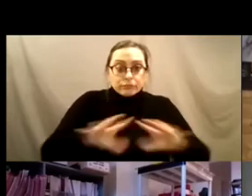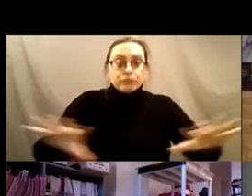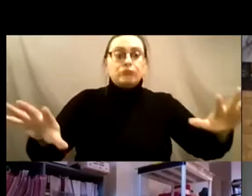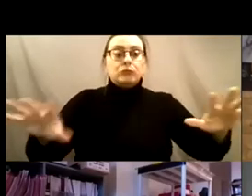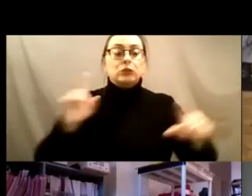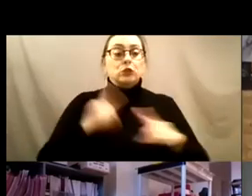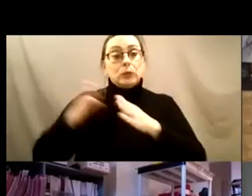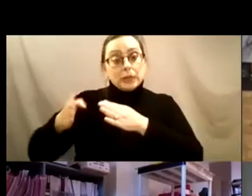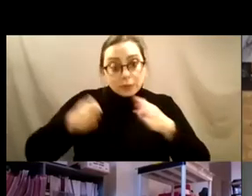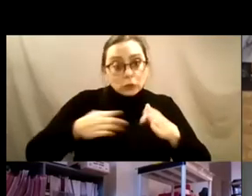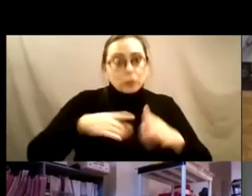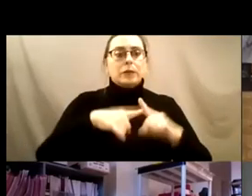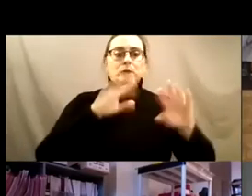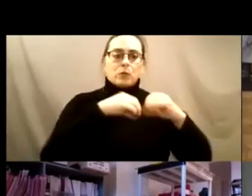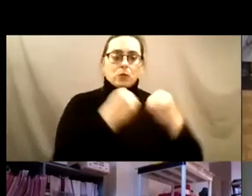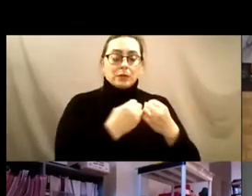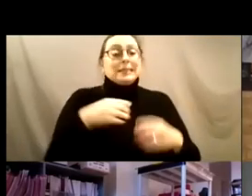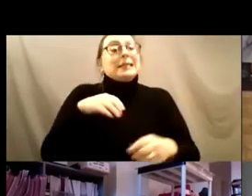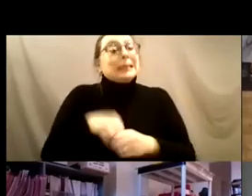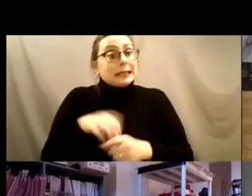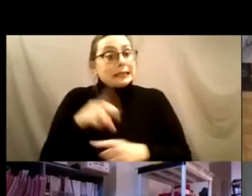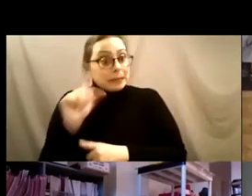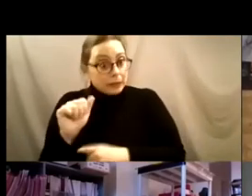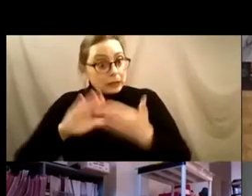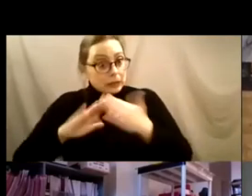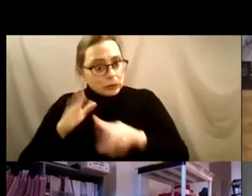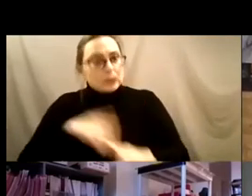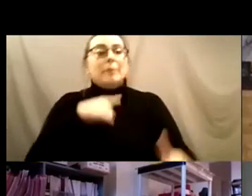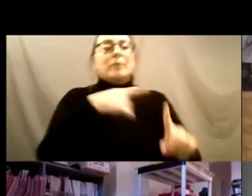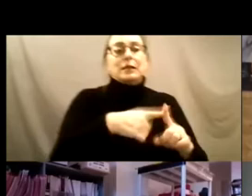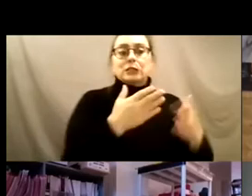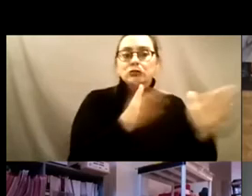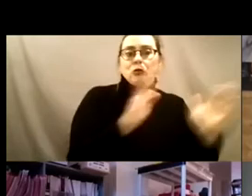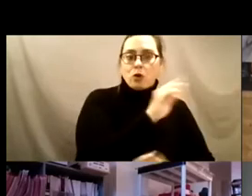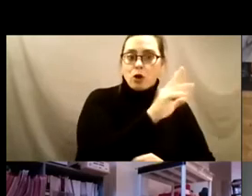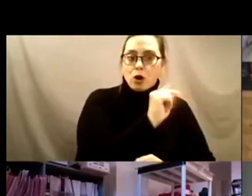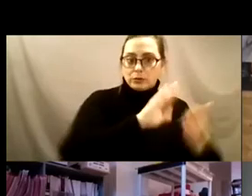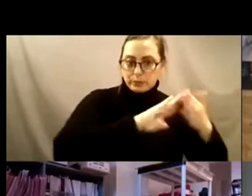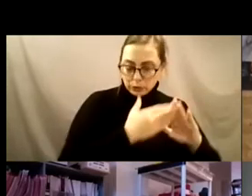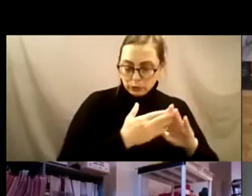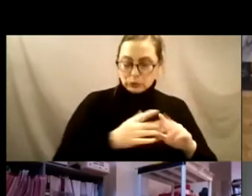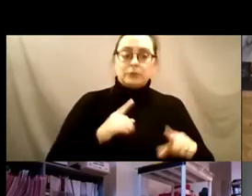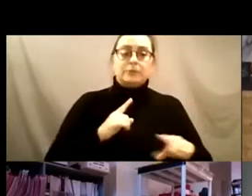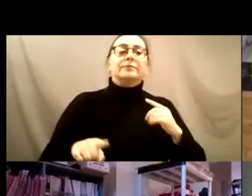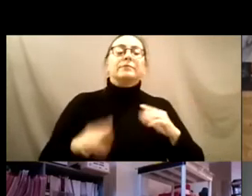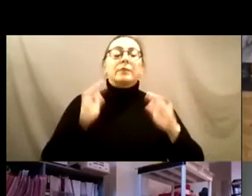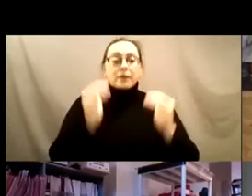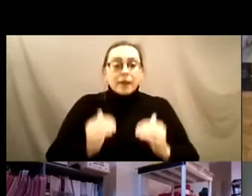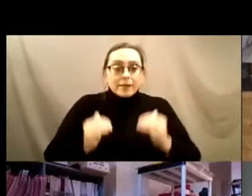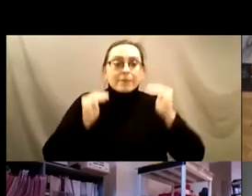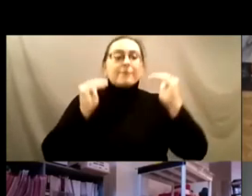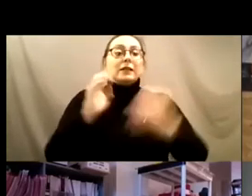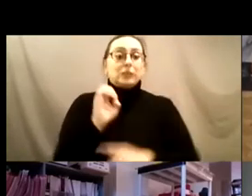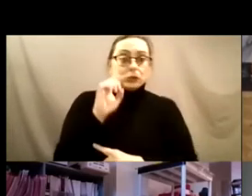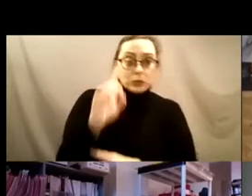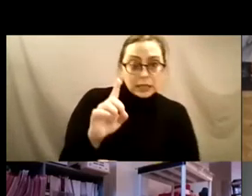organizations in the disability and arts sector. Our mission is to advance the education of artists with disabilities